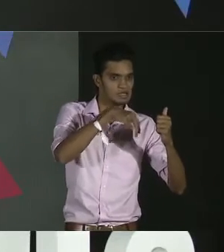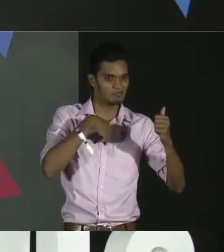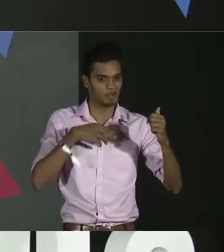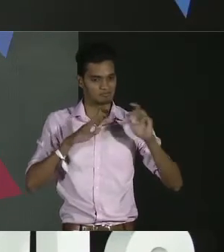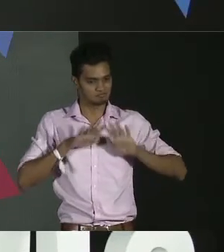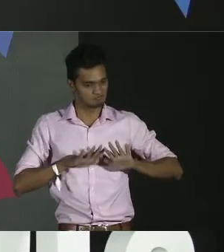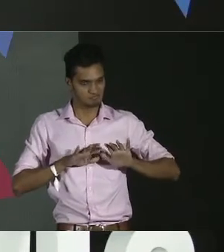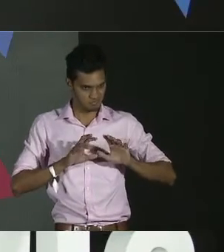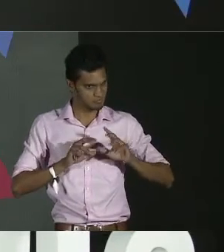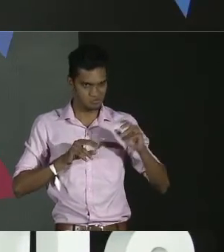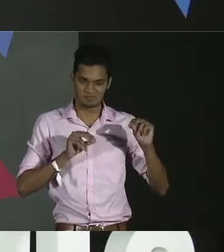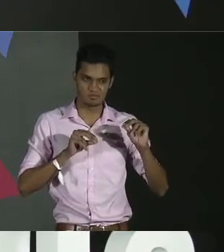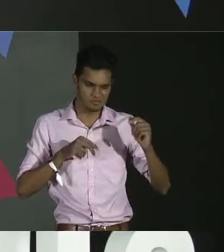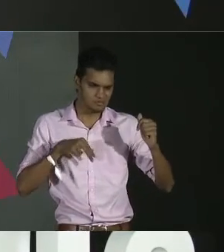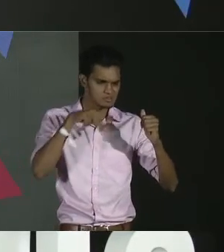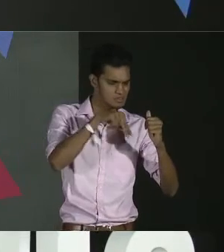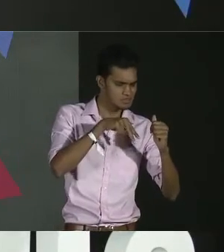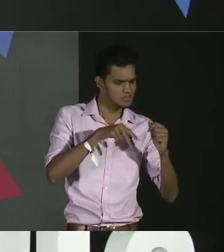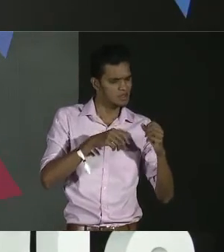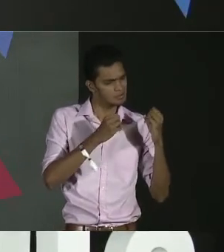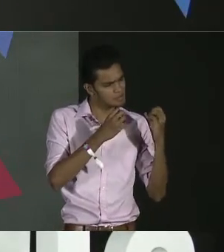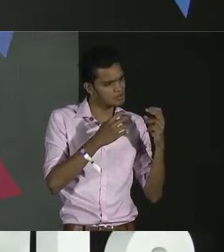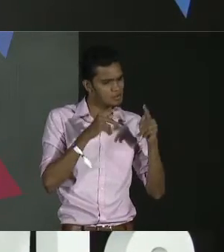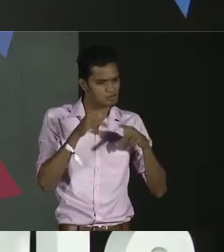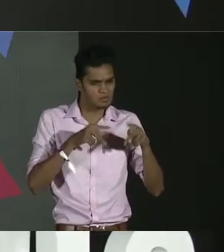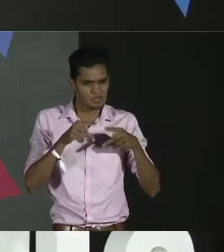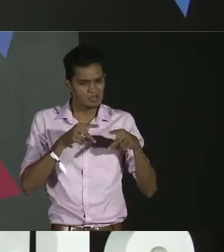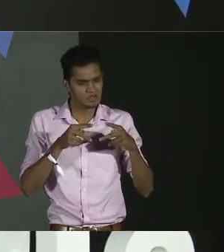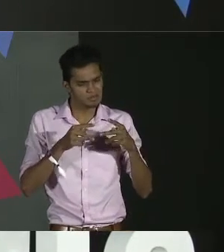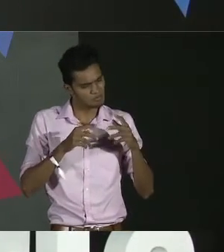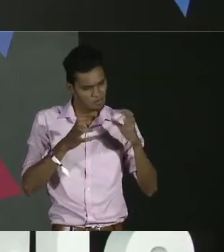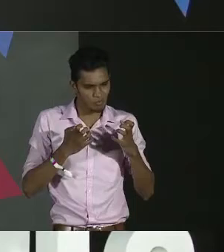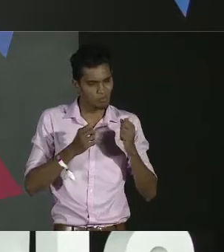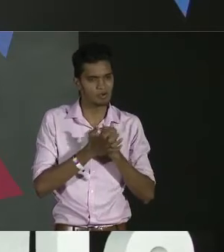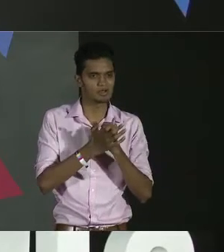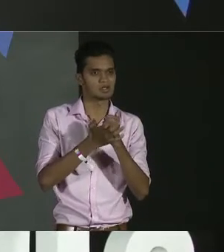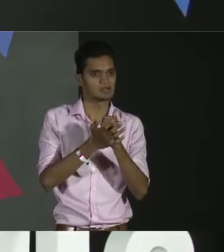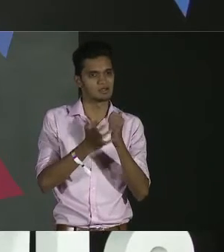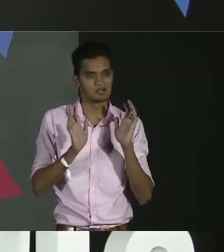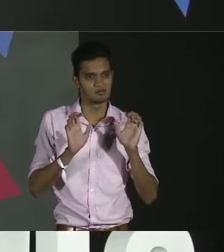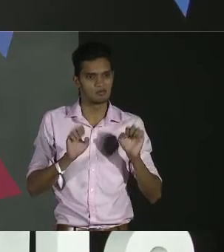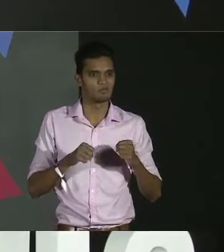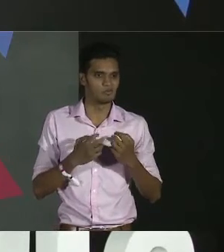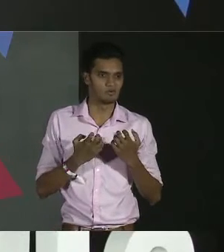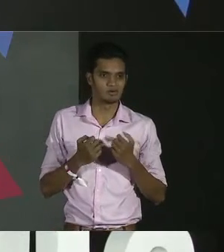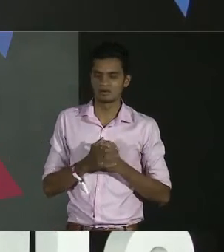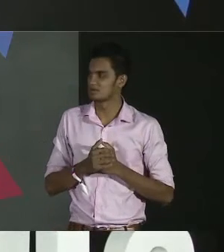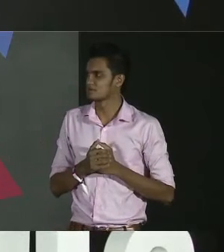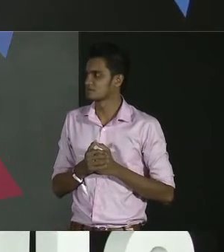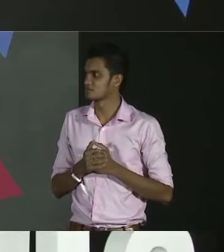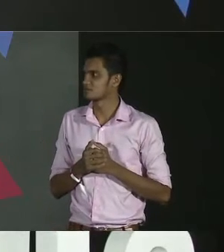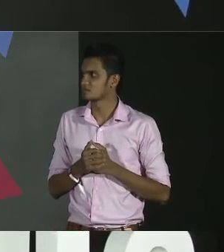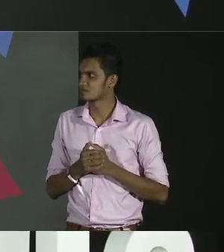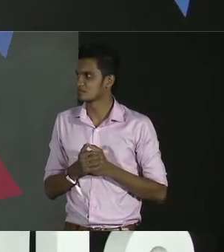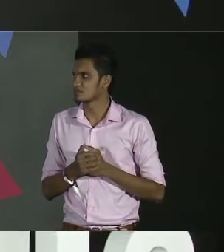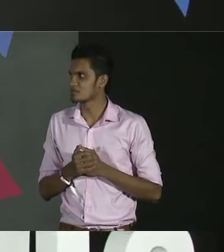people genuinely want to help, but sometimes offering help can be misunderstood, so there's a bit of fear there. I had to learn to be able